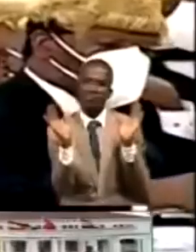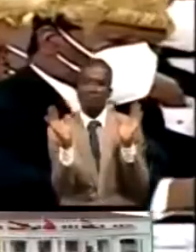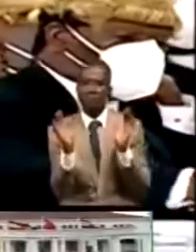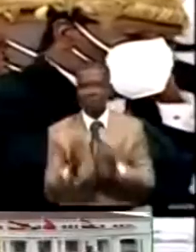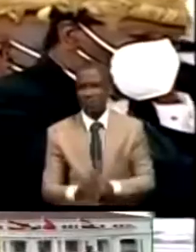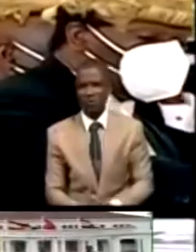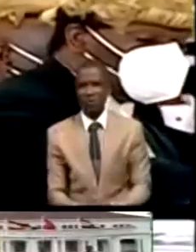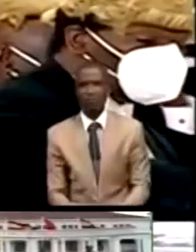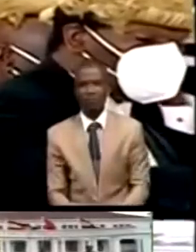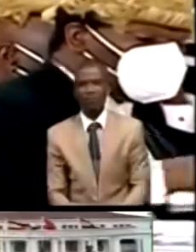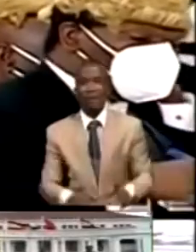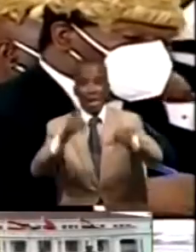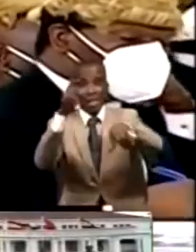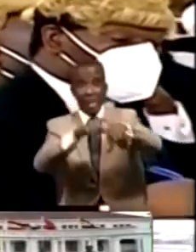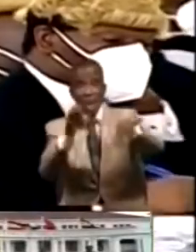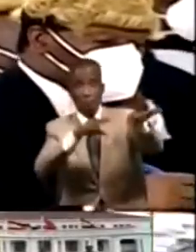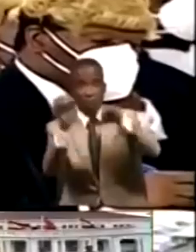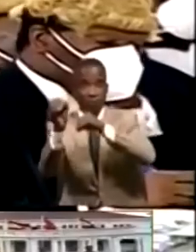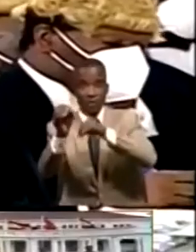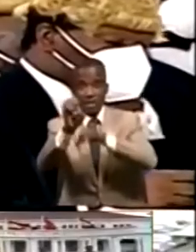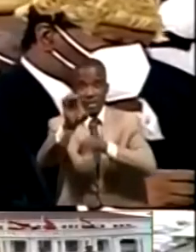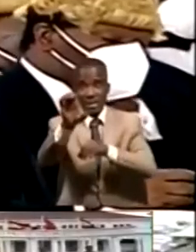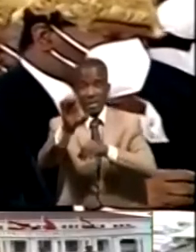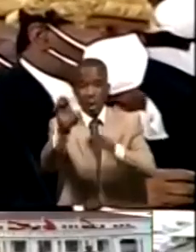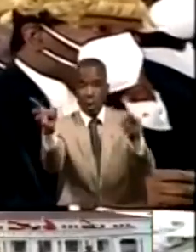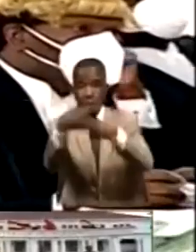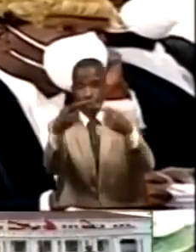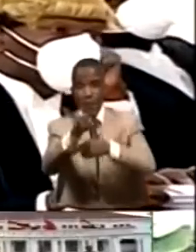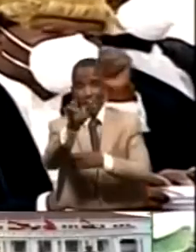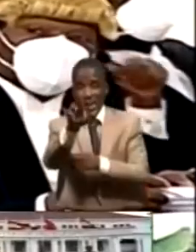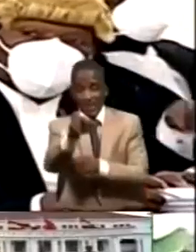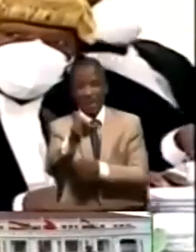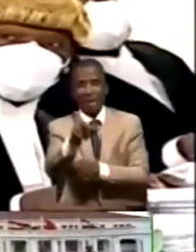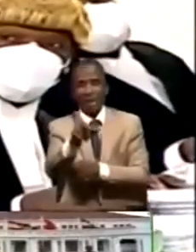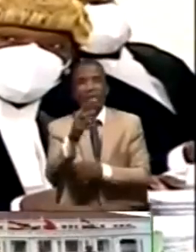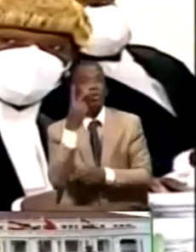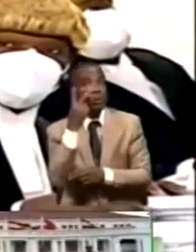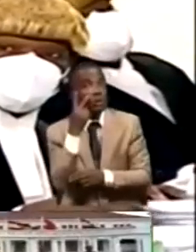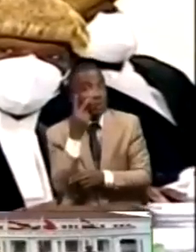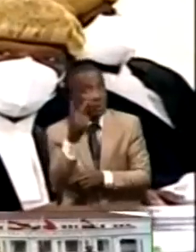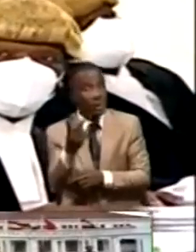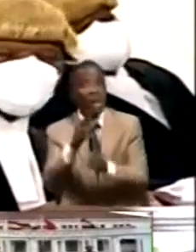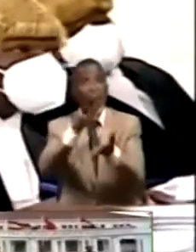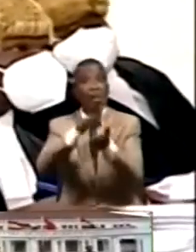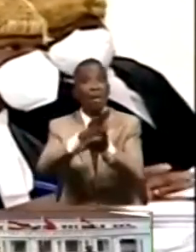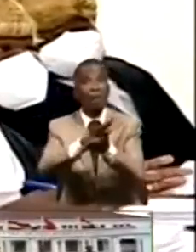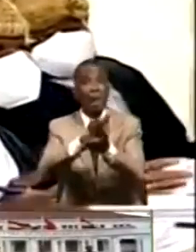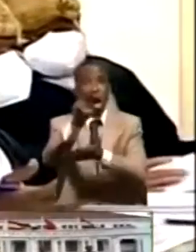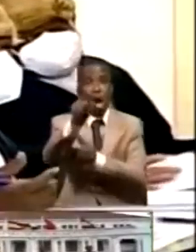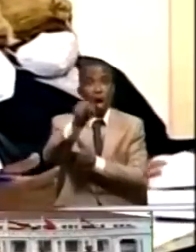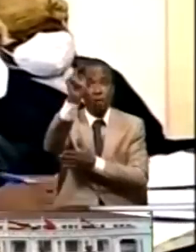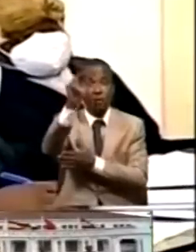At the time you were leaving, had you seen the forms for the Northern Region?